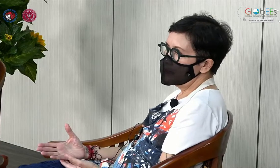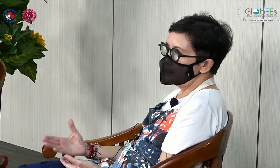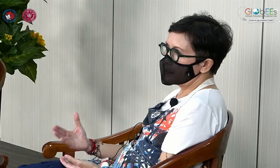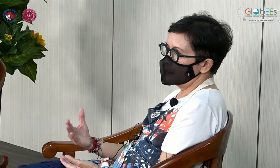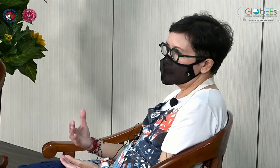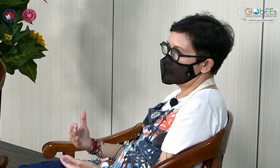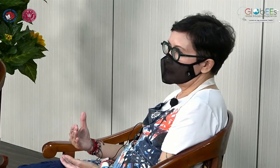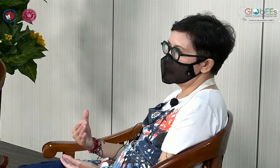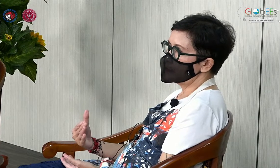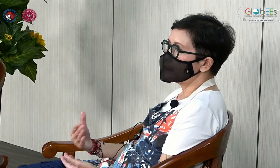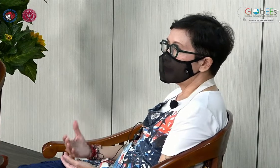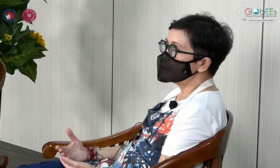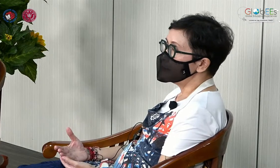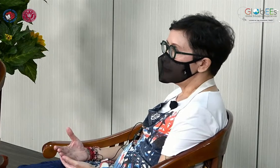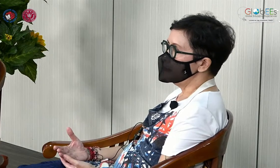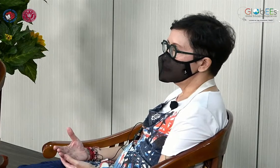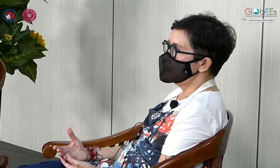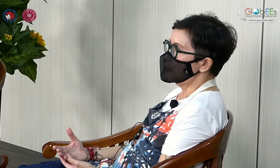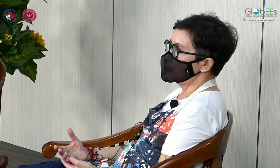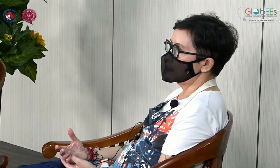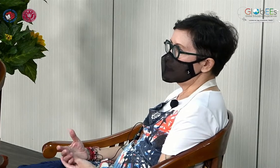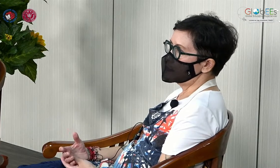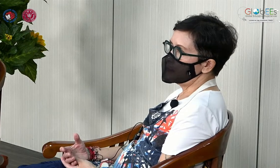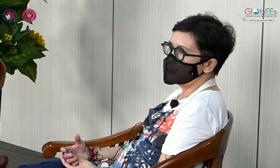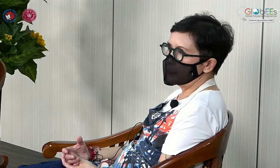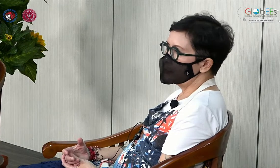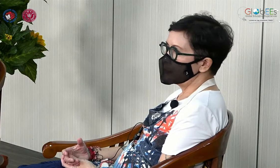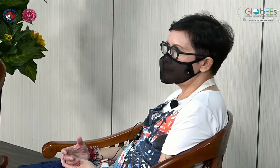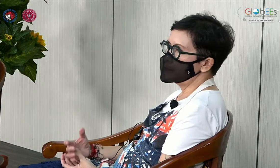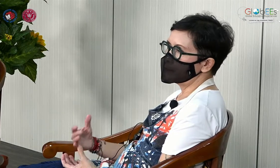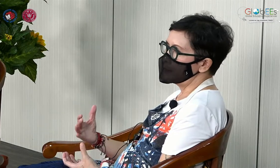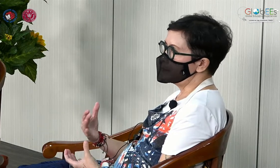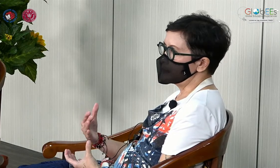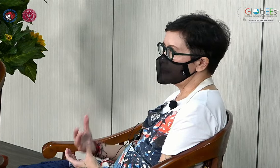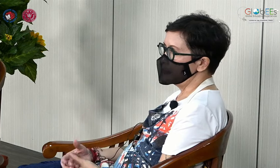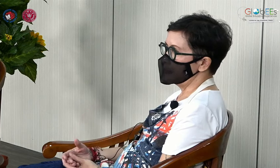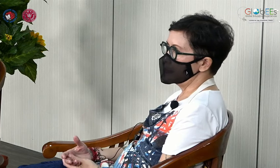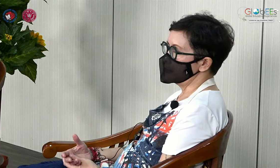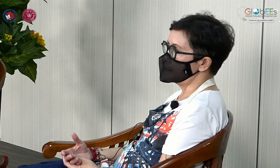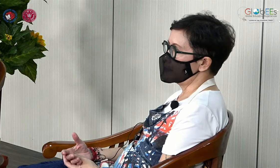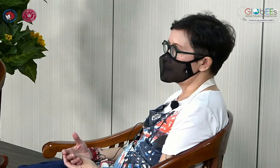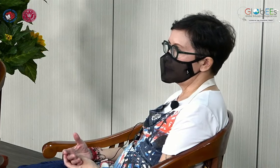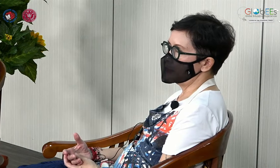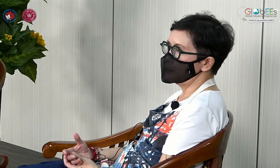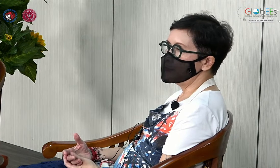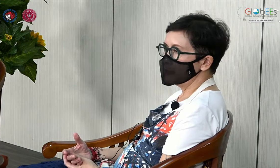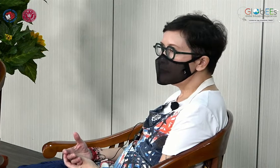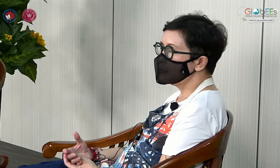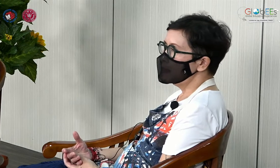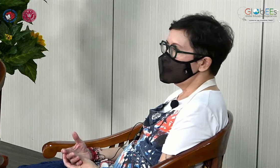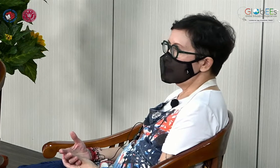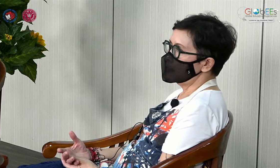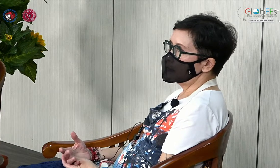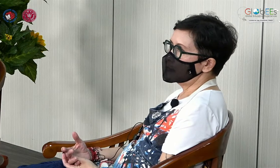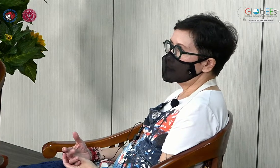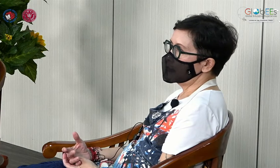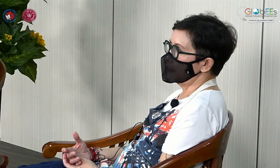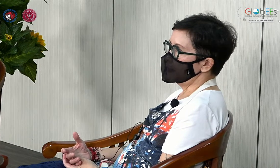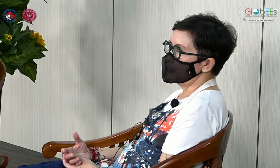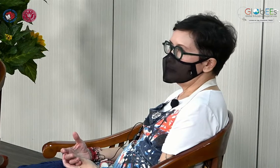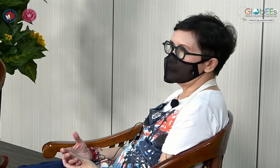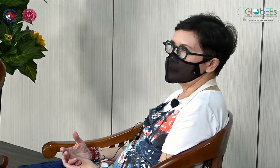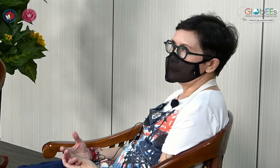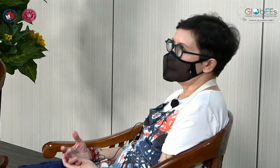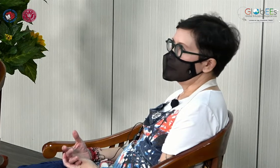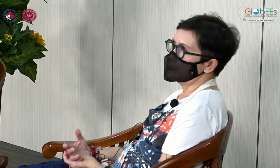mentioned, it's relevant. You know, cooking for one person is probably too much.